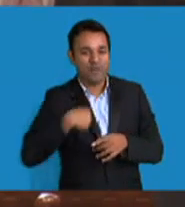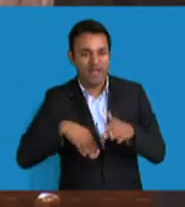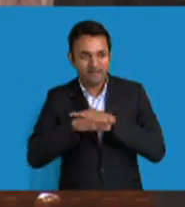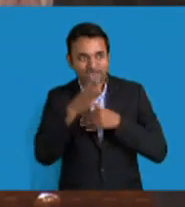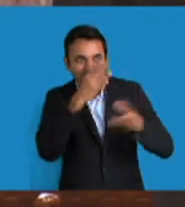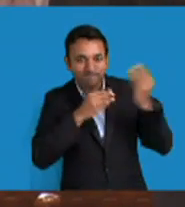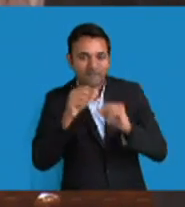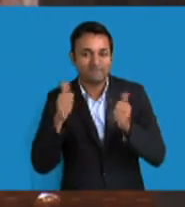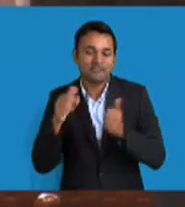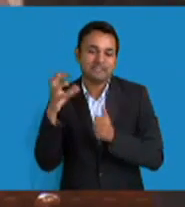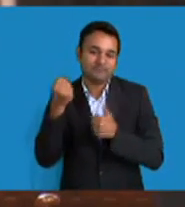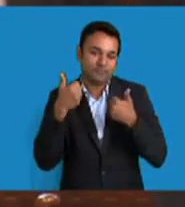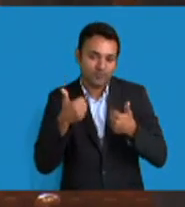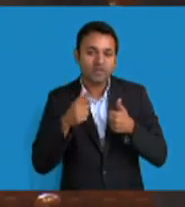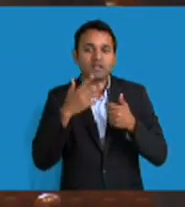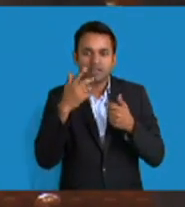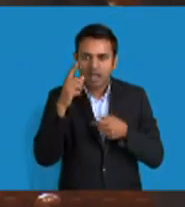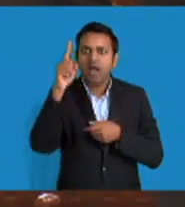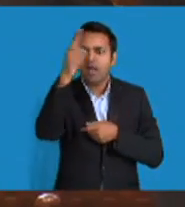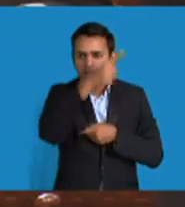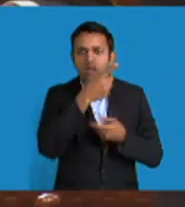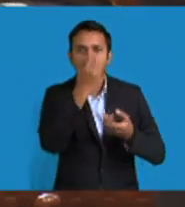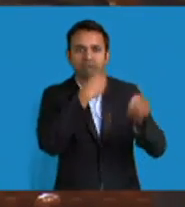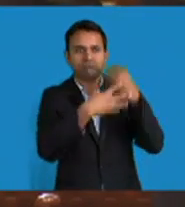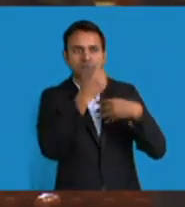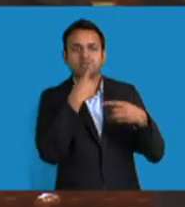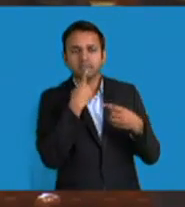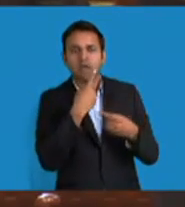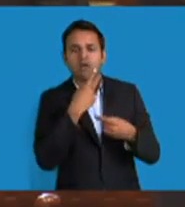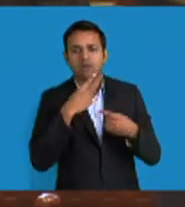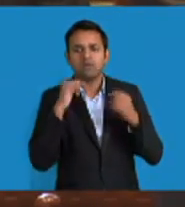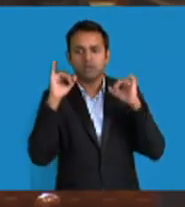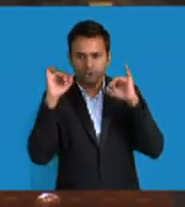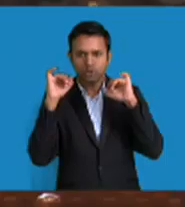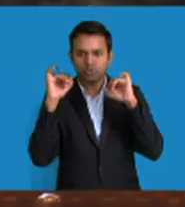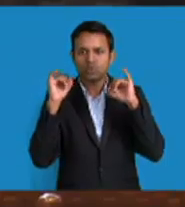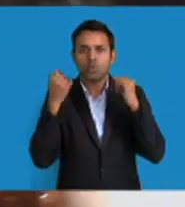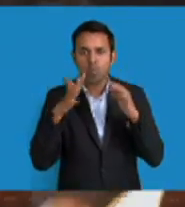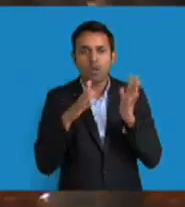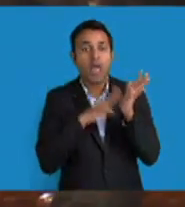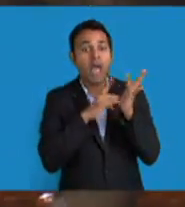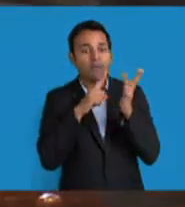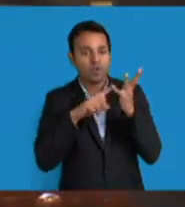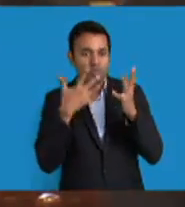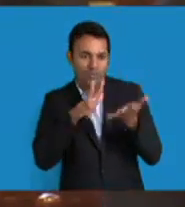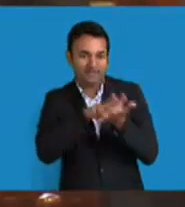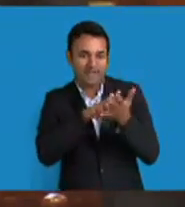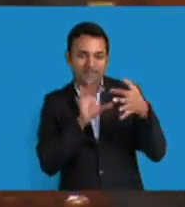incorporated into Memorandum of Understanding. I thank you, Madam Speaker. Thank you.